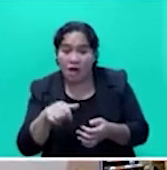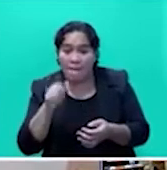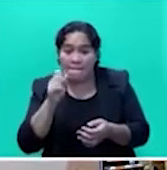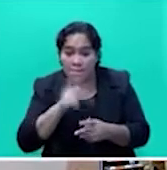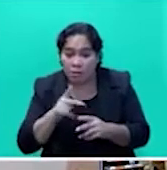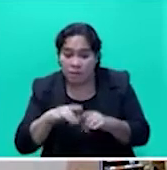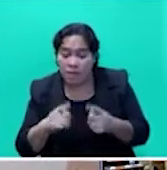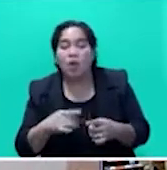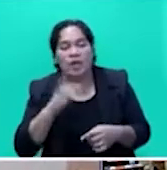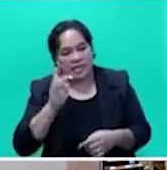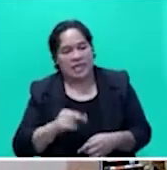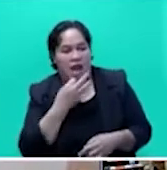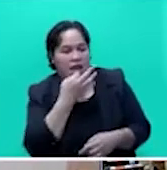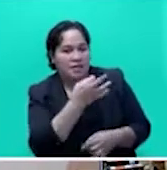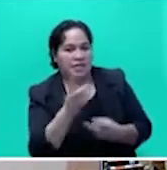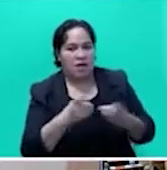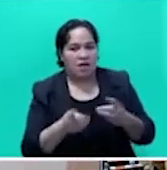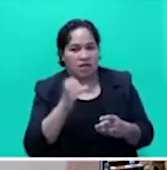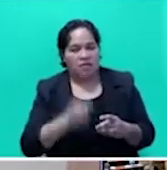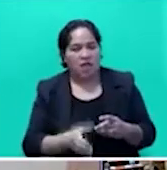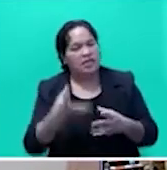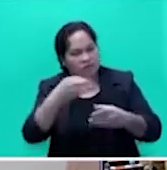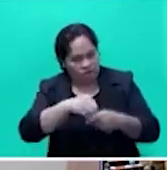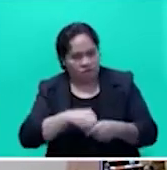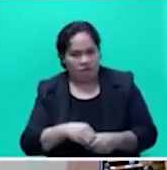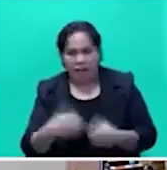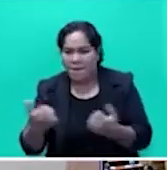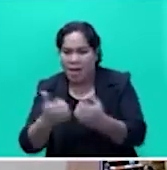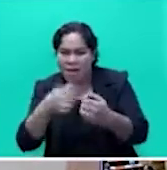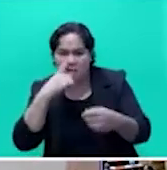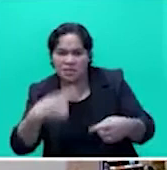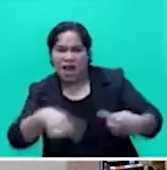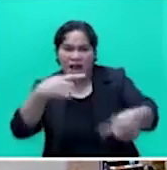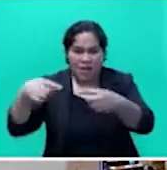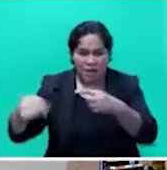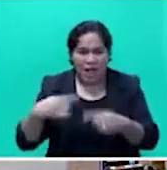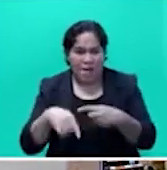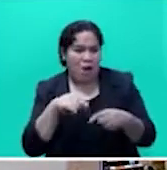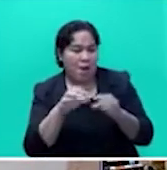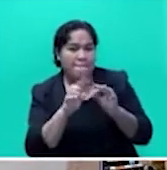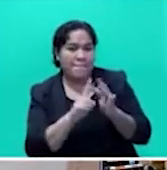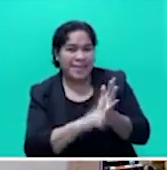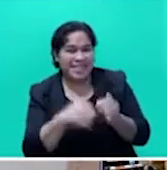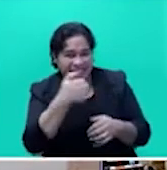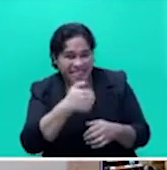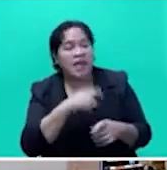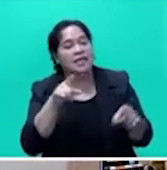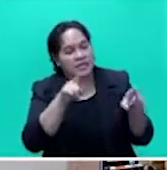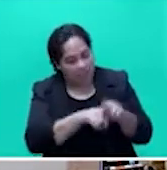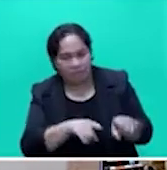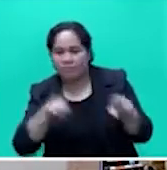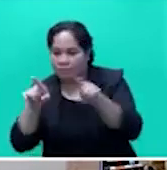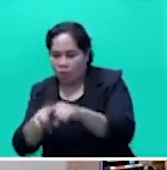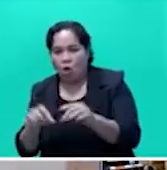of the Director of Lands. And Mr. Speaker, sir, a lot of the arguments that have been made in relation to Bill 16 also apply to Bill